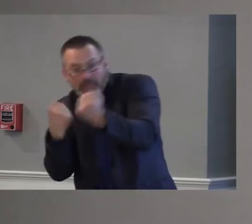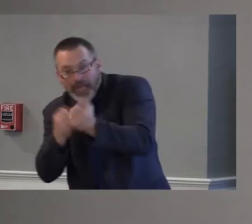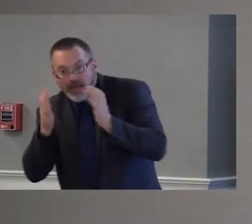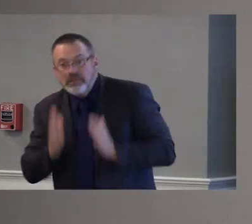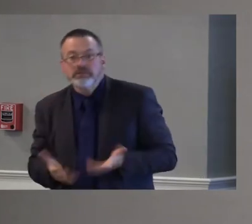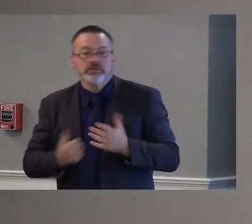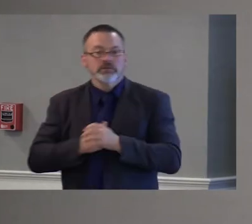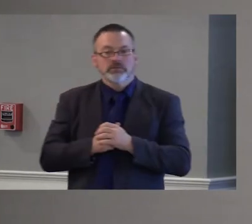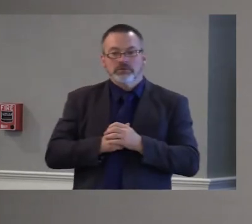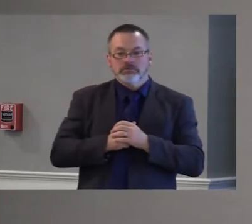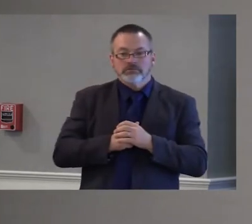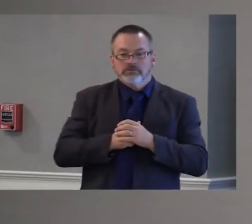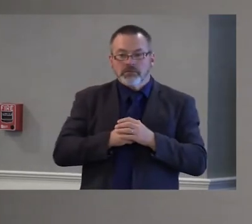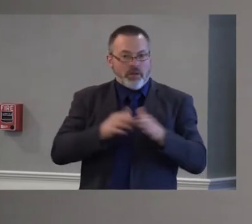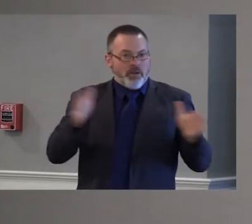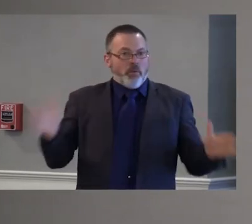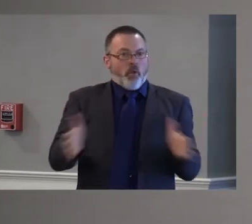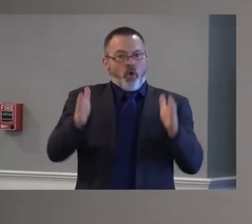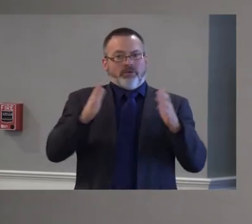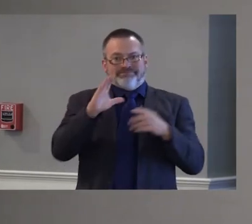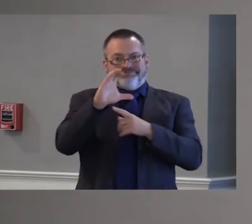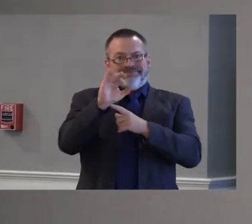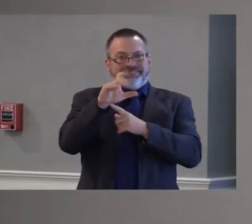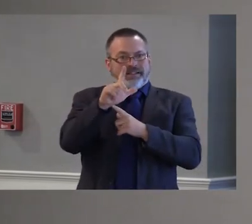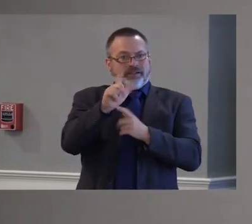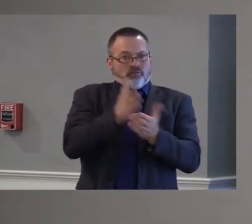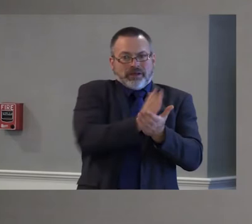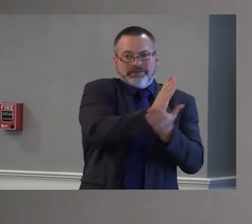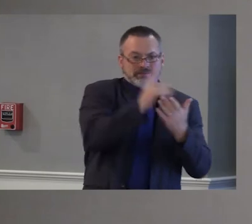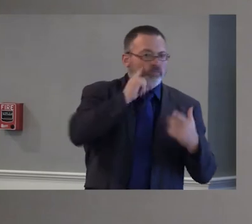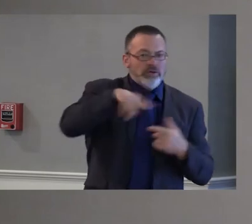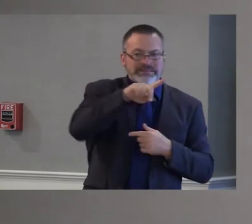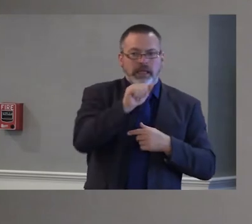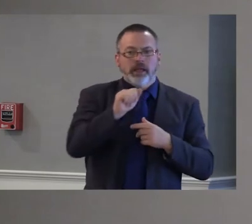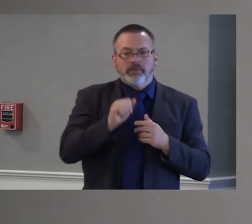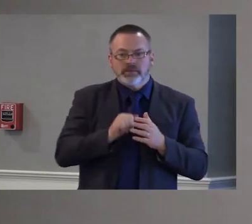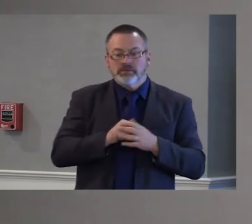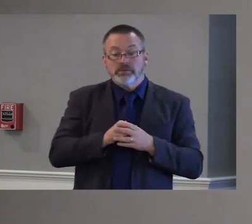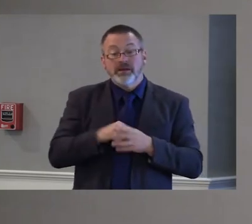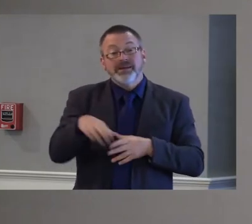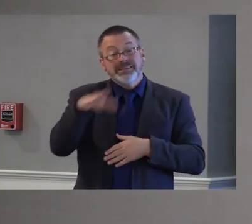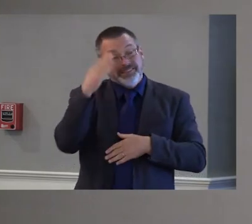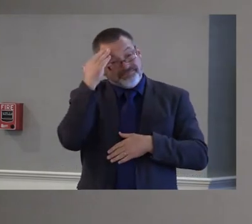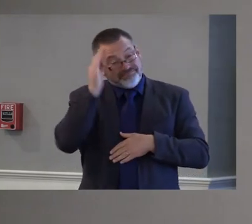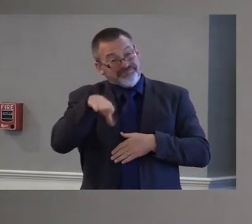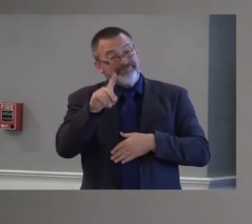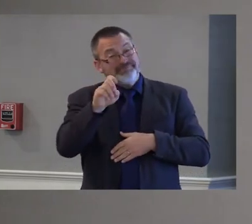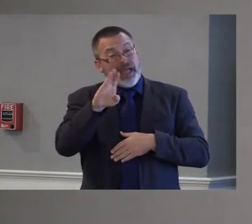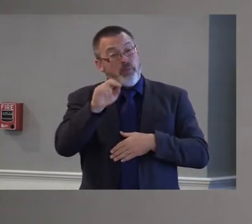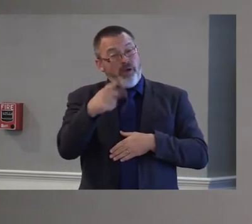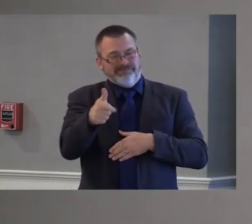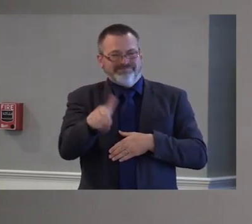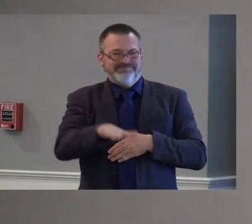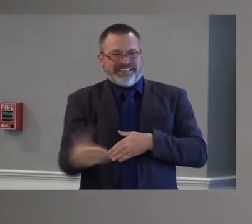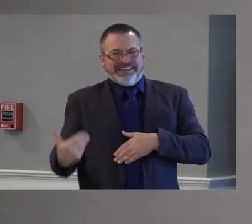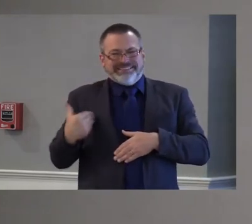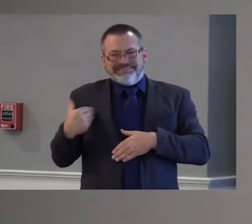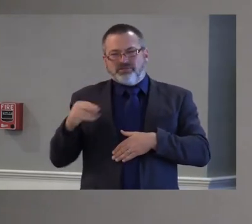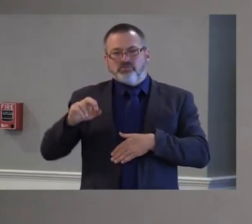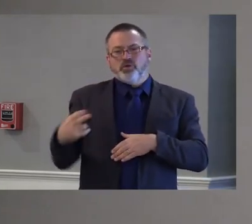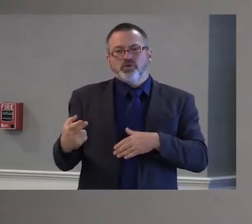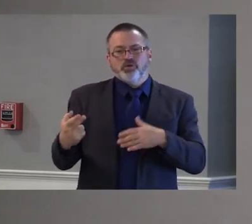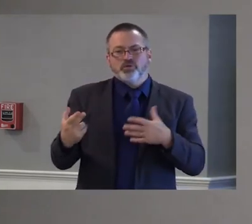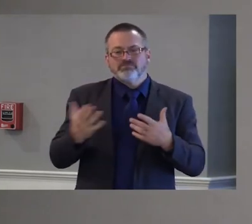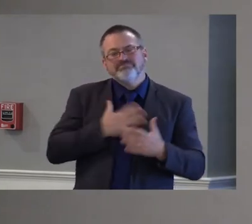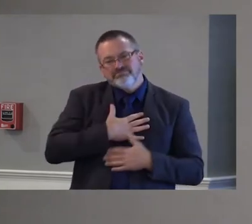people with disabilities. Deborah passed away suddenly last March. She had spent a large portion of her life